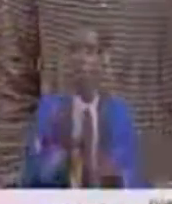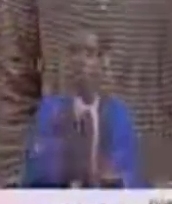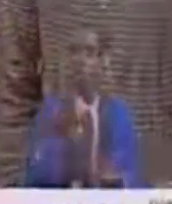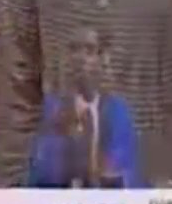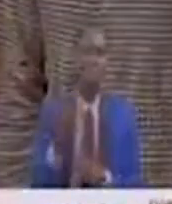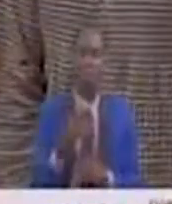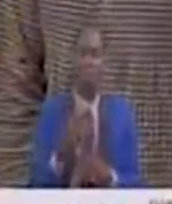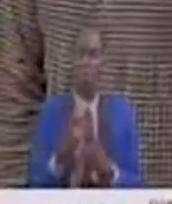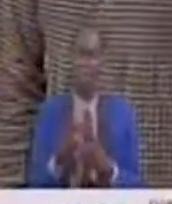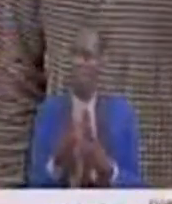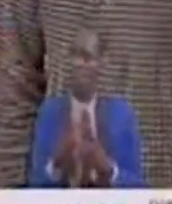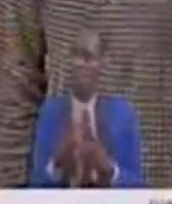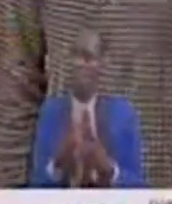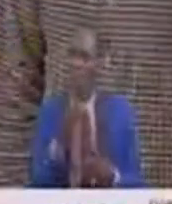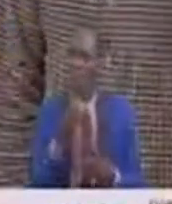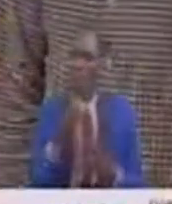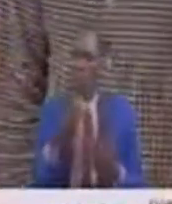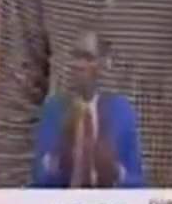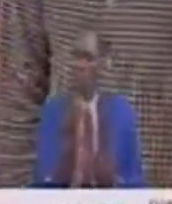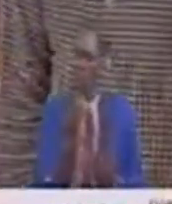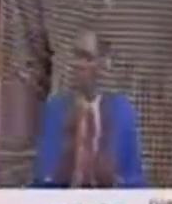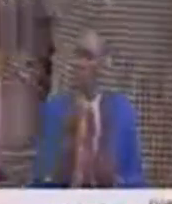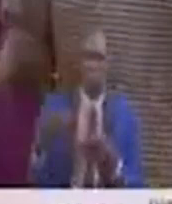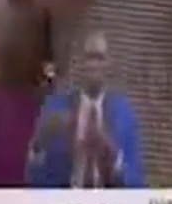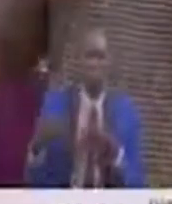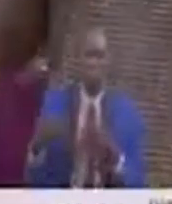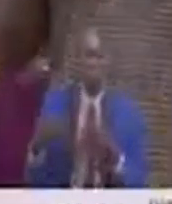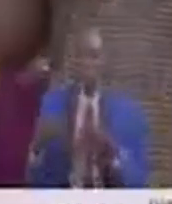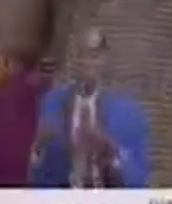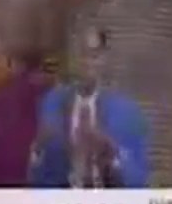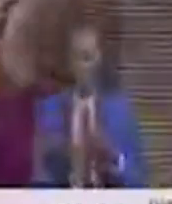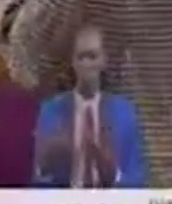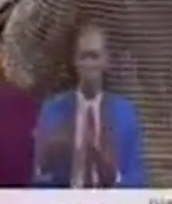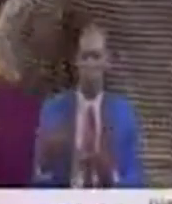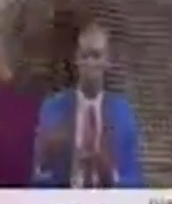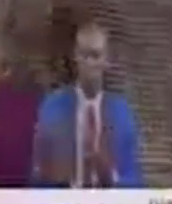are you now judging the message,